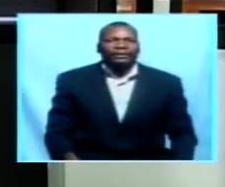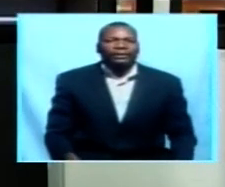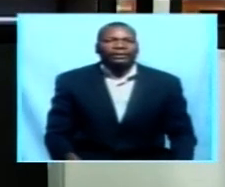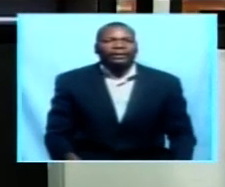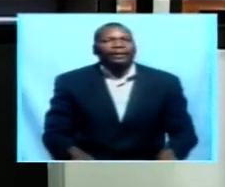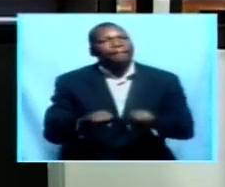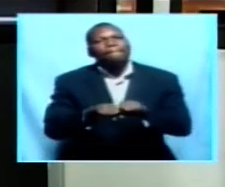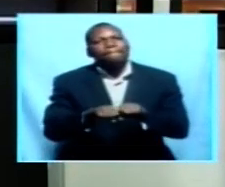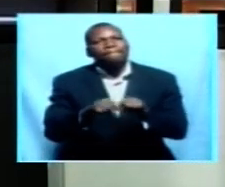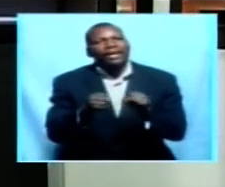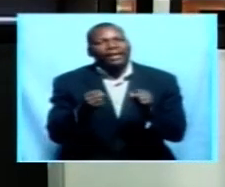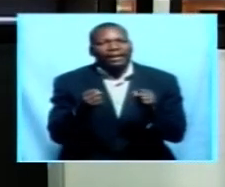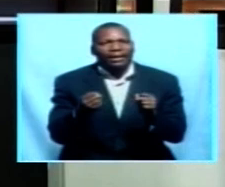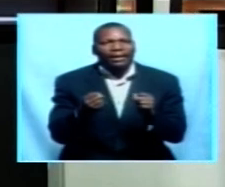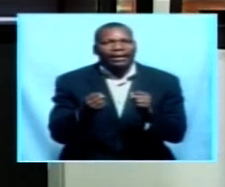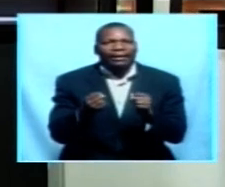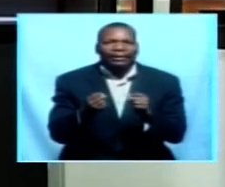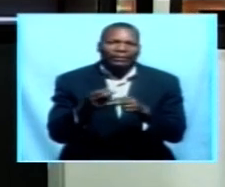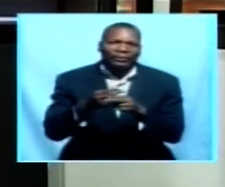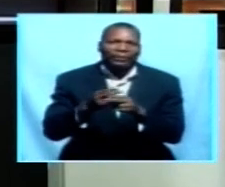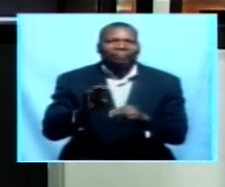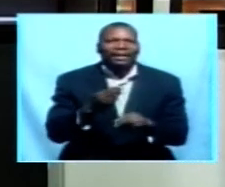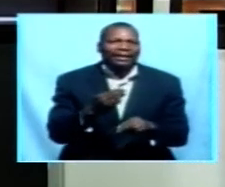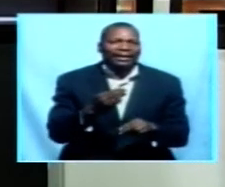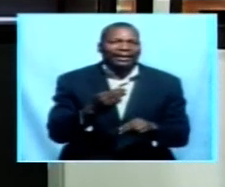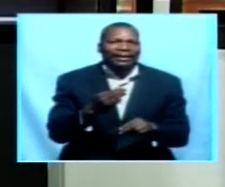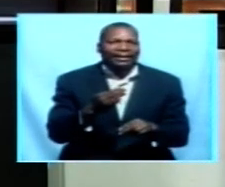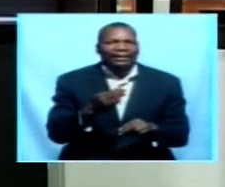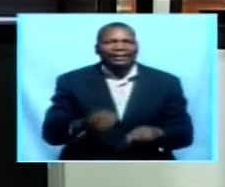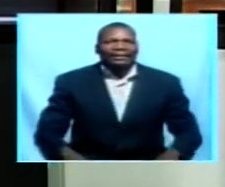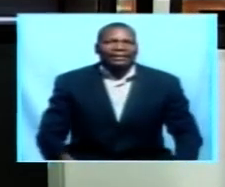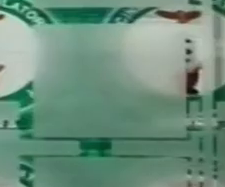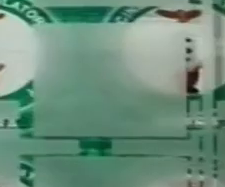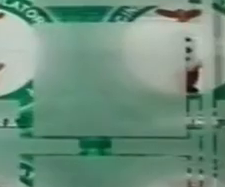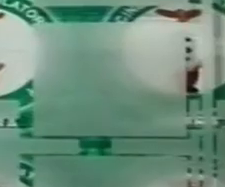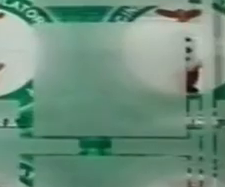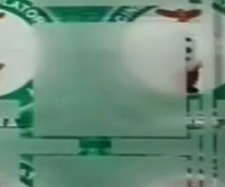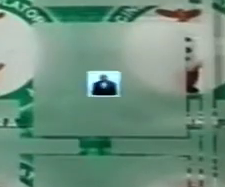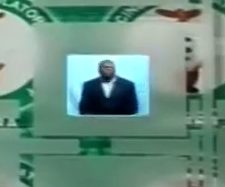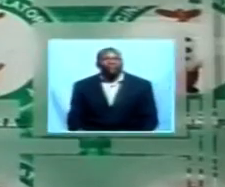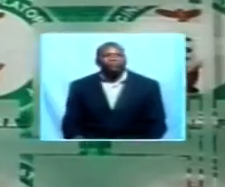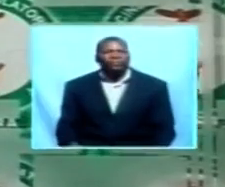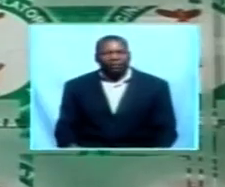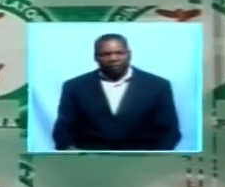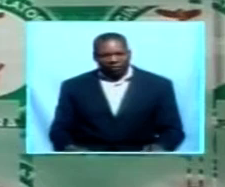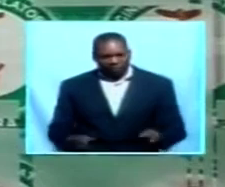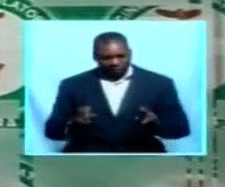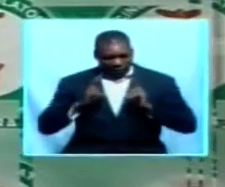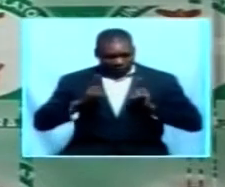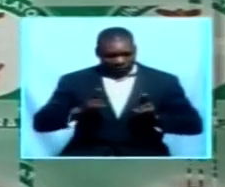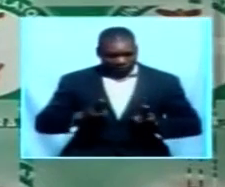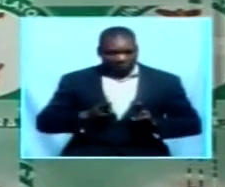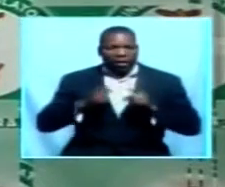We'll break for more commercials. We'll be back just after this message from our sponsors. On health news, the Ministry of